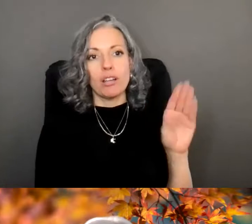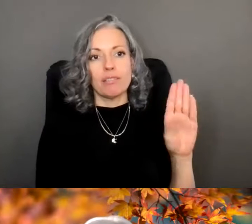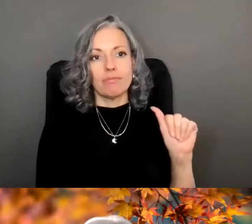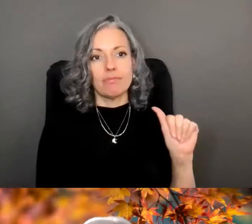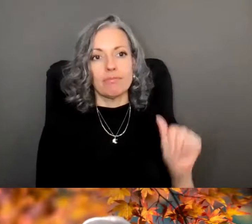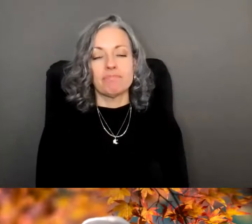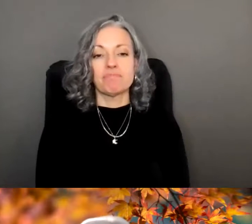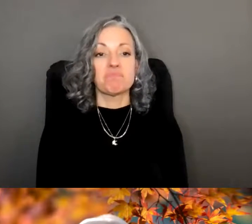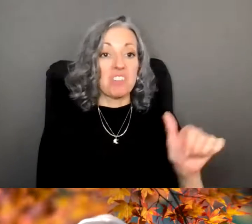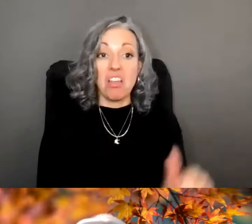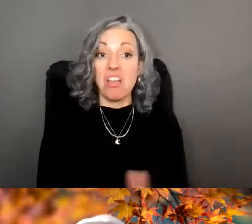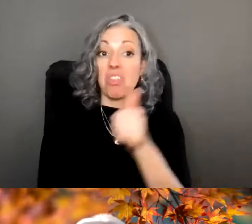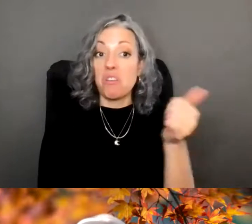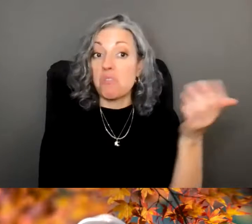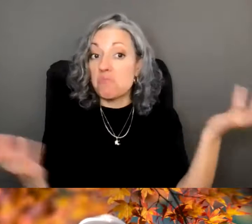Anyone else?